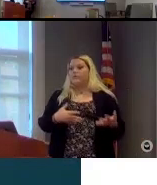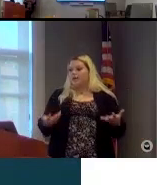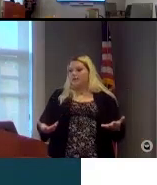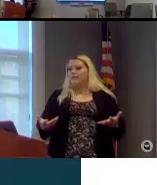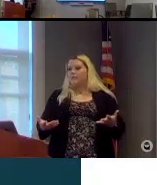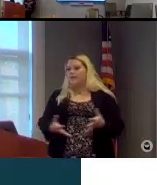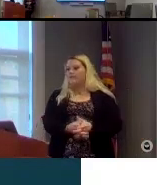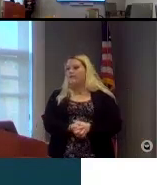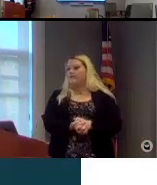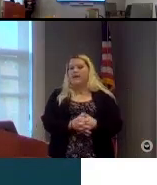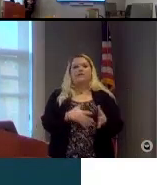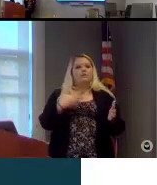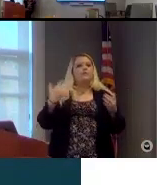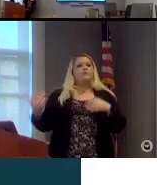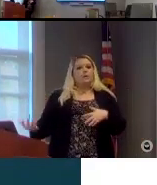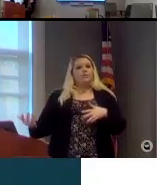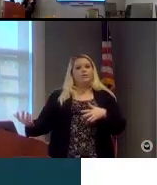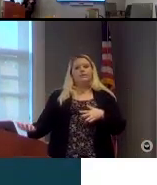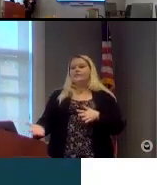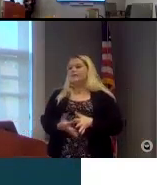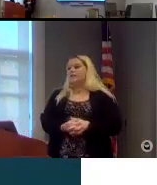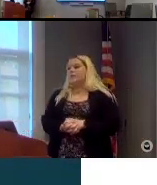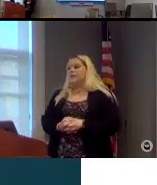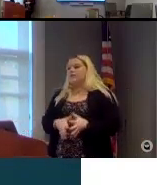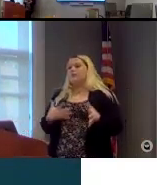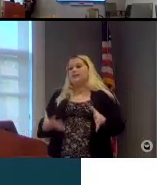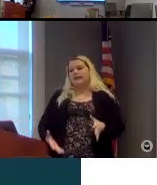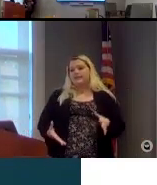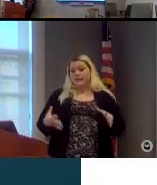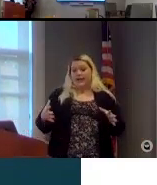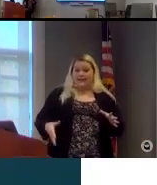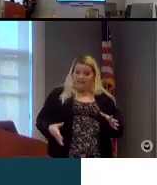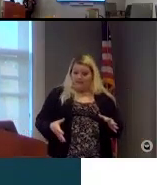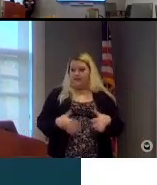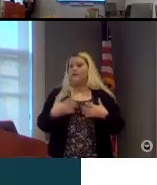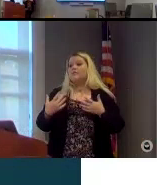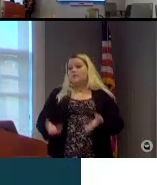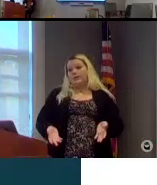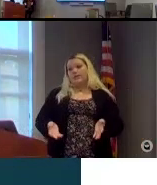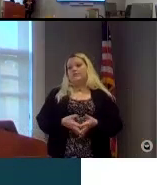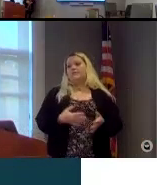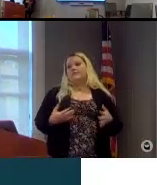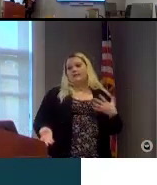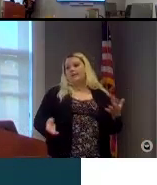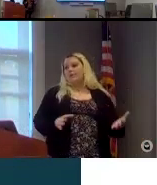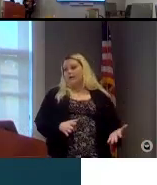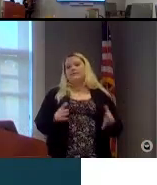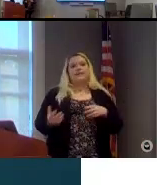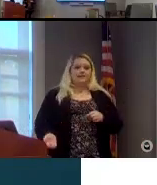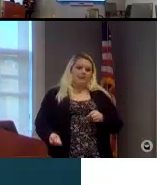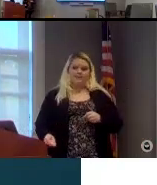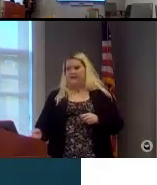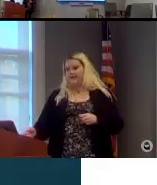had gotten from experts and through open sources. And then we also triangulated the locations to